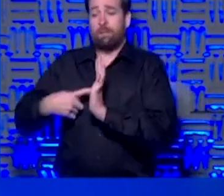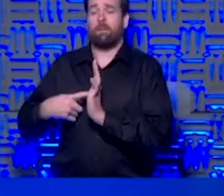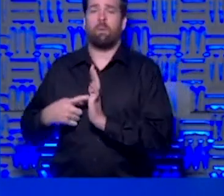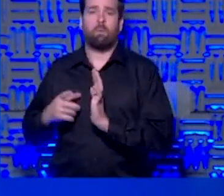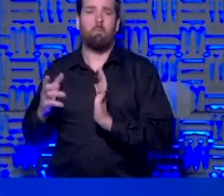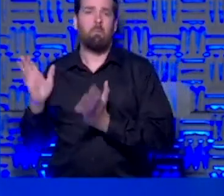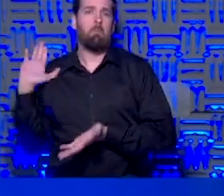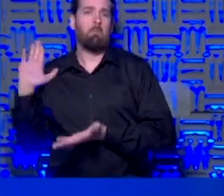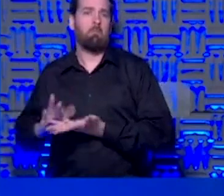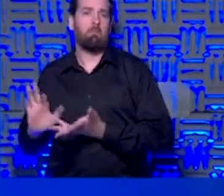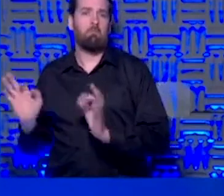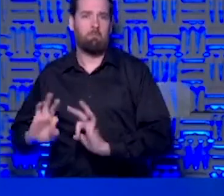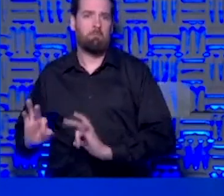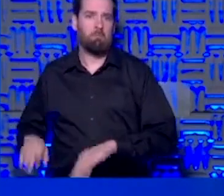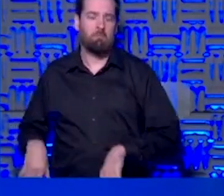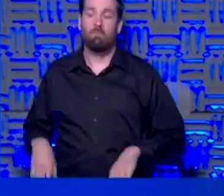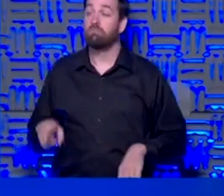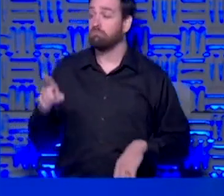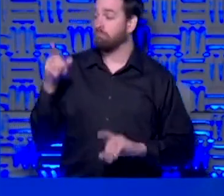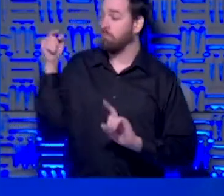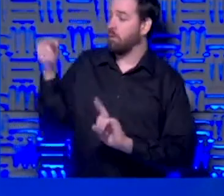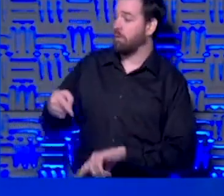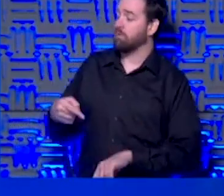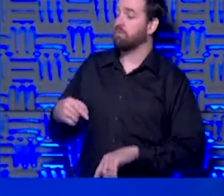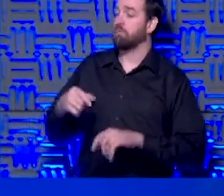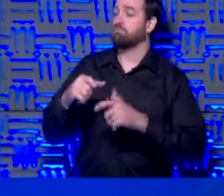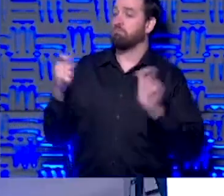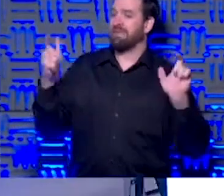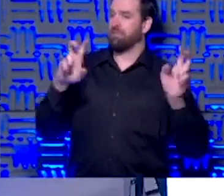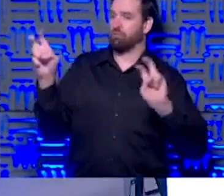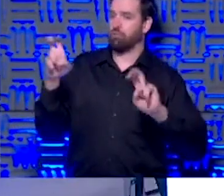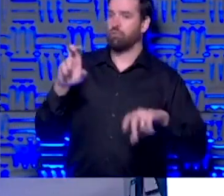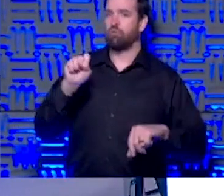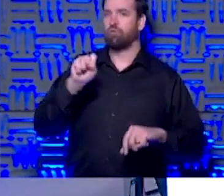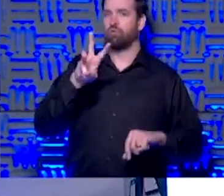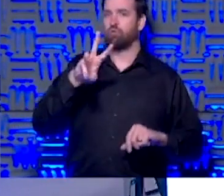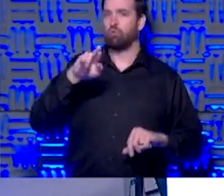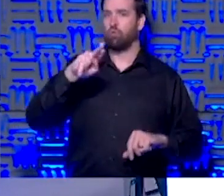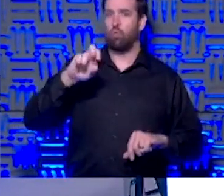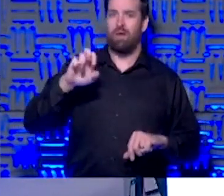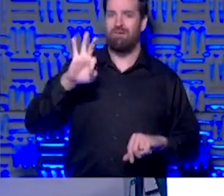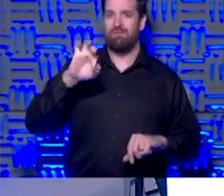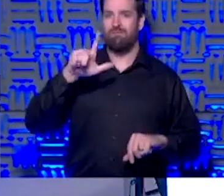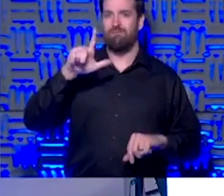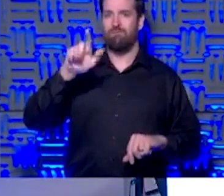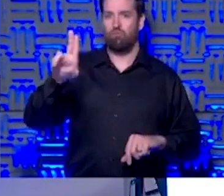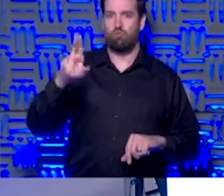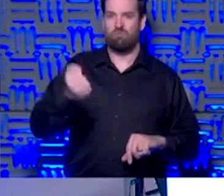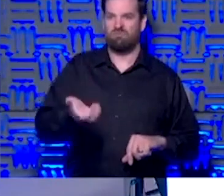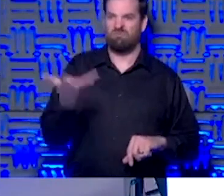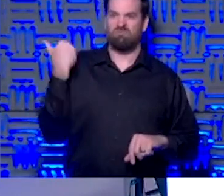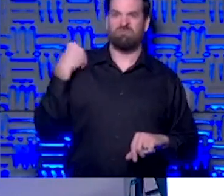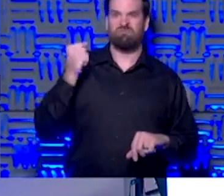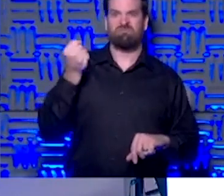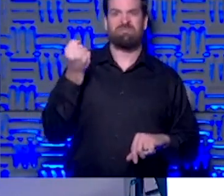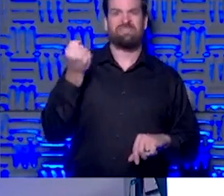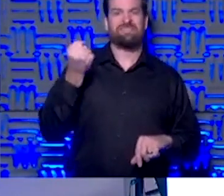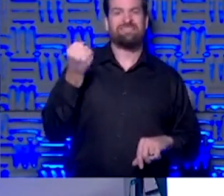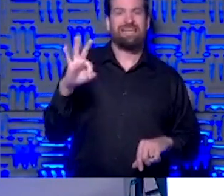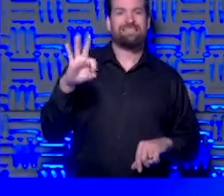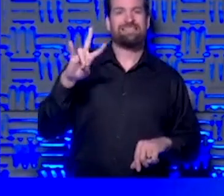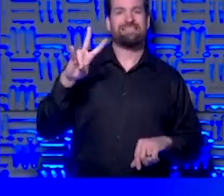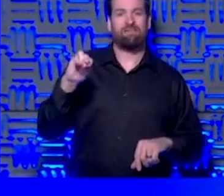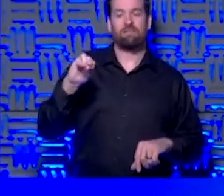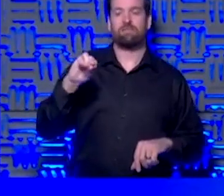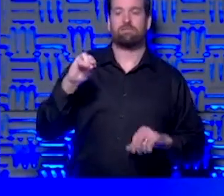Yep, and just to your point, you know, there was a big issue about the flu, the swine flu vaccine in the 70s causing the Guillain-Barré, what you talked about, the